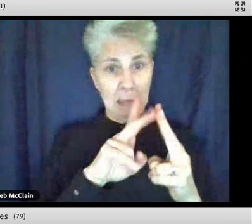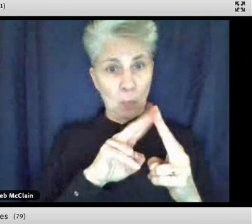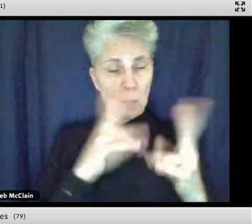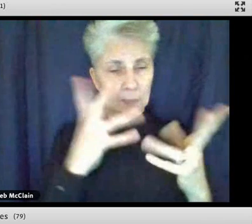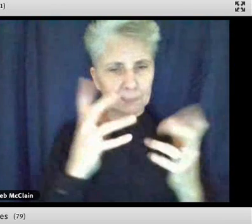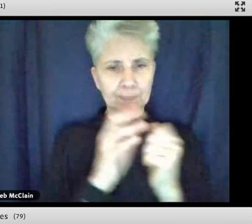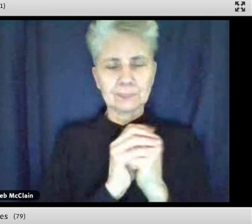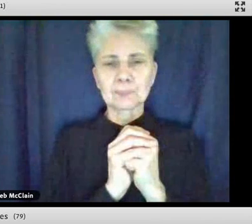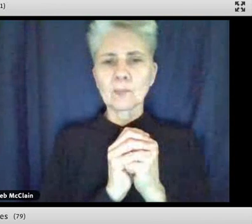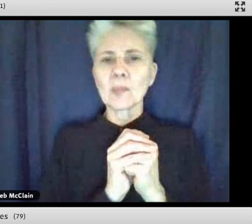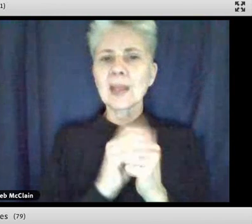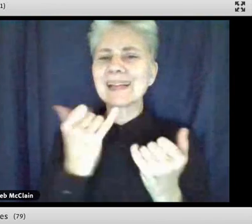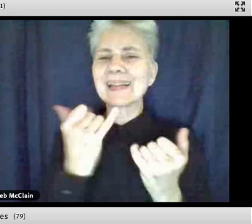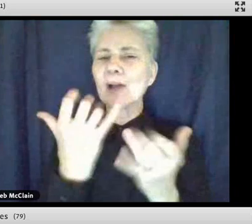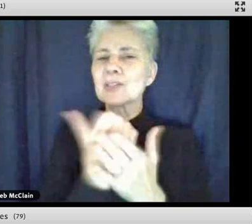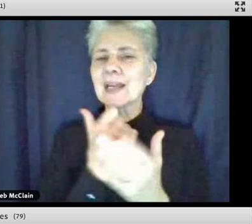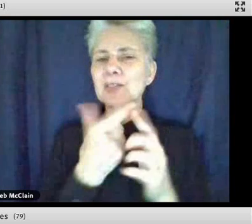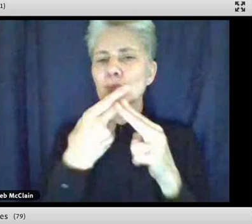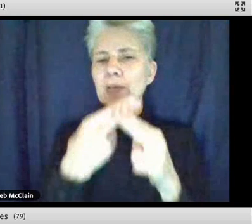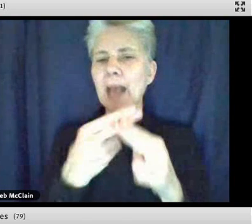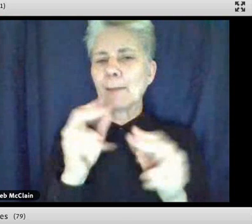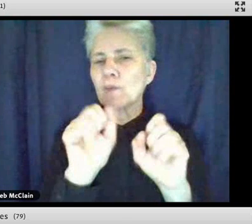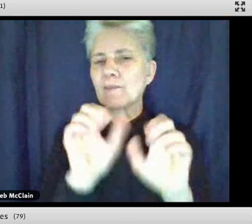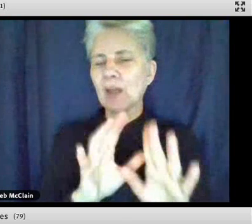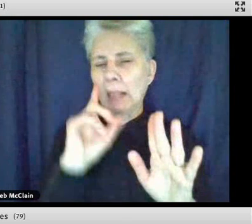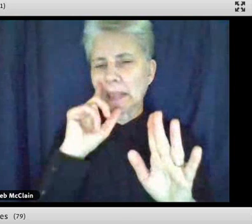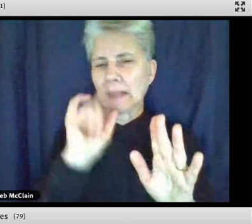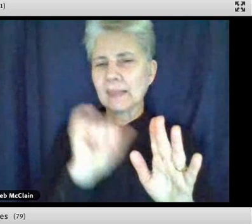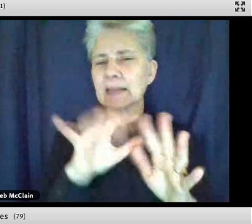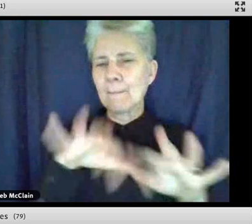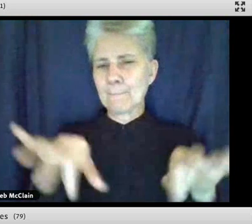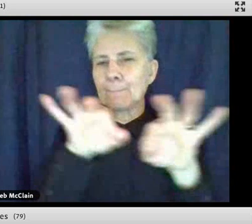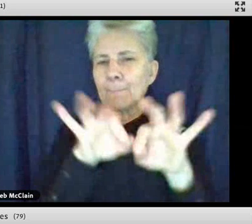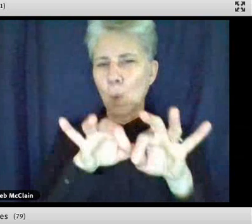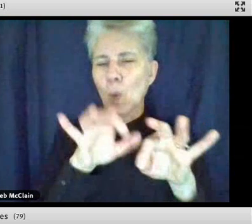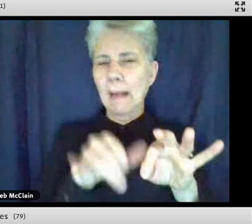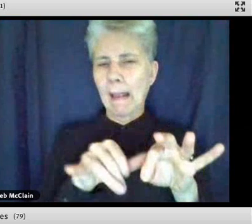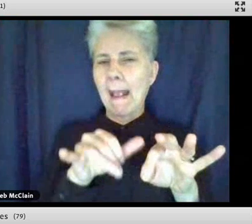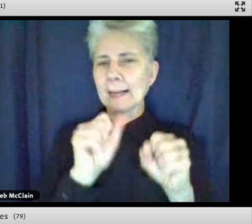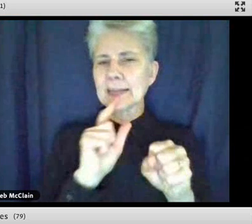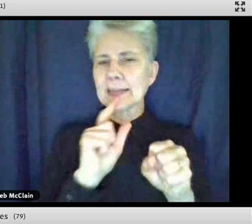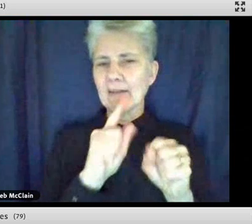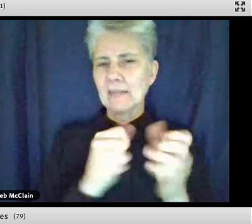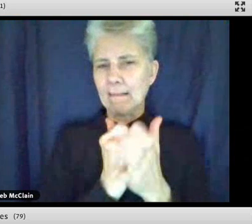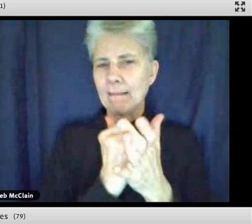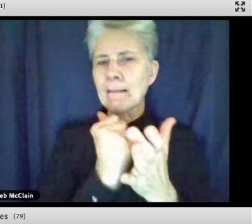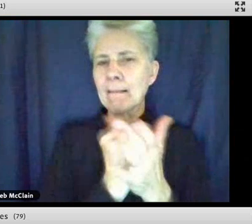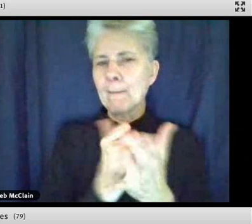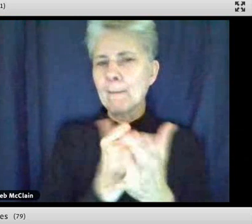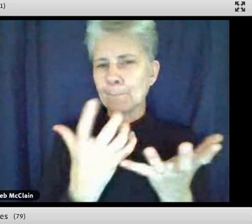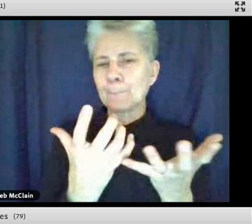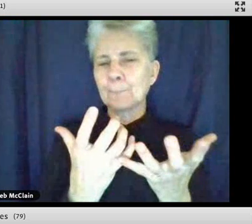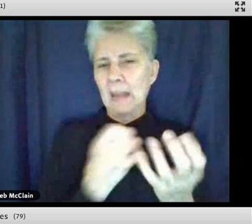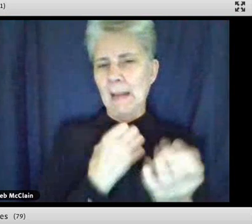your chance to name your fears, which I think is very important and can definitely help